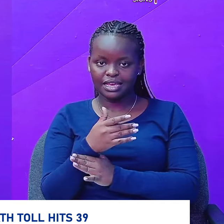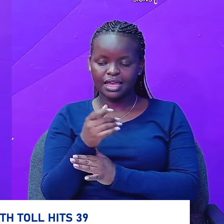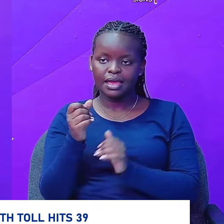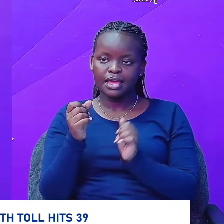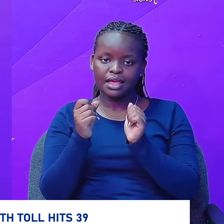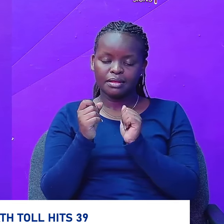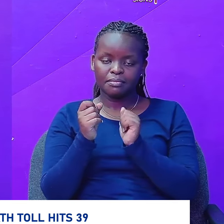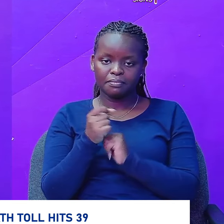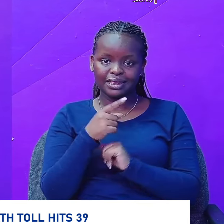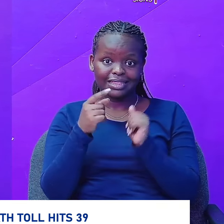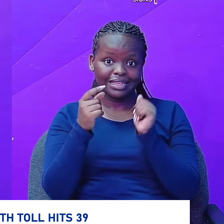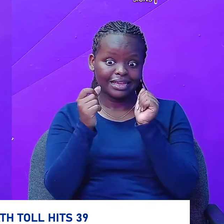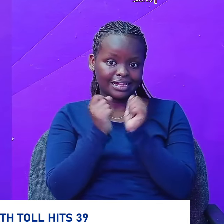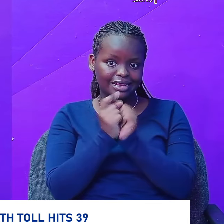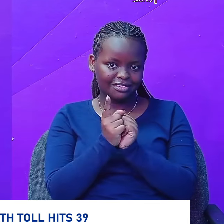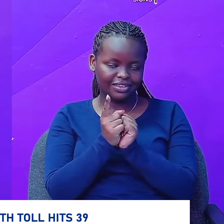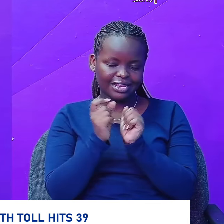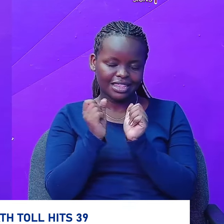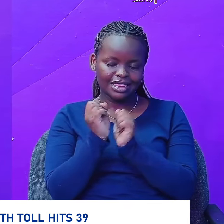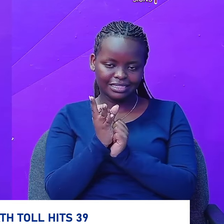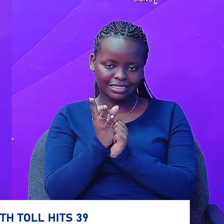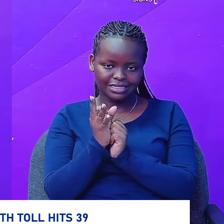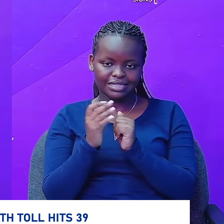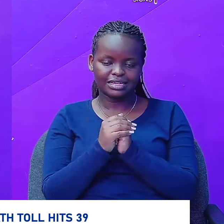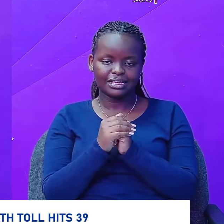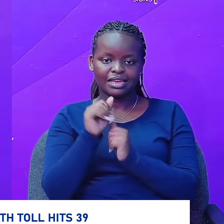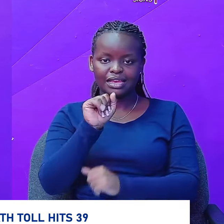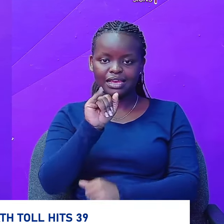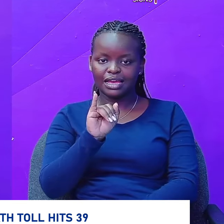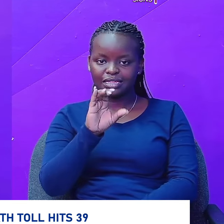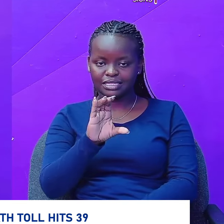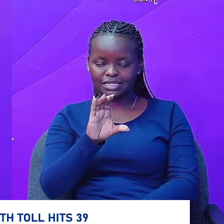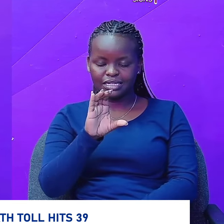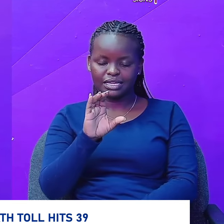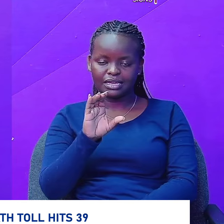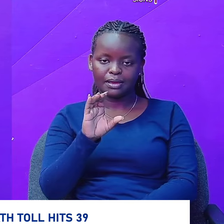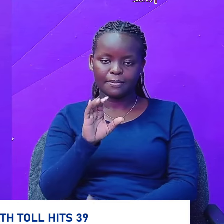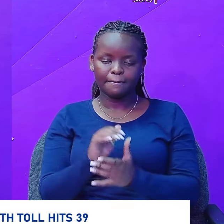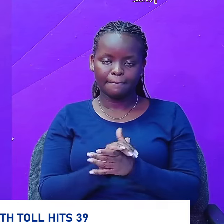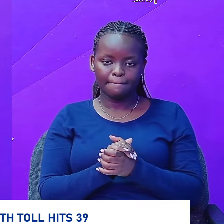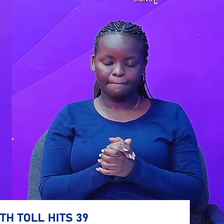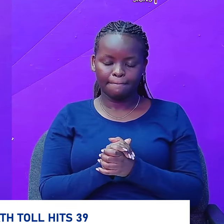13th at AIC Milimani in Nairobi, starting at 4 p.m.